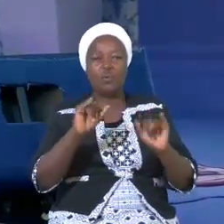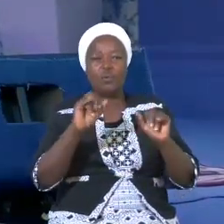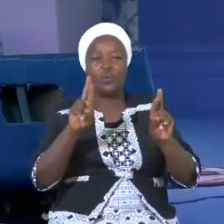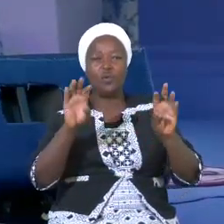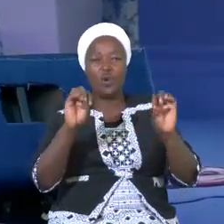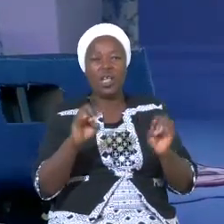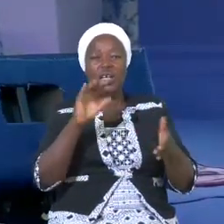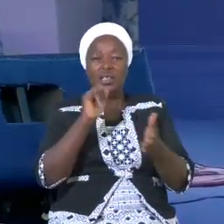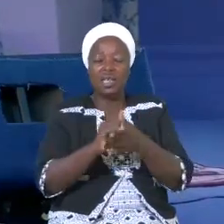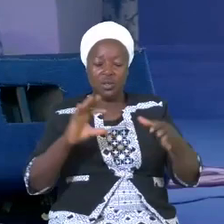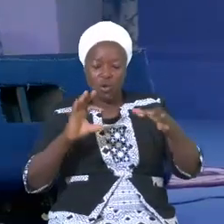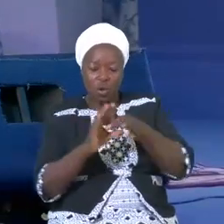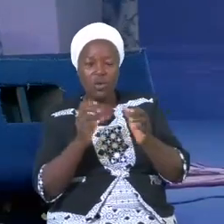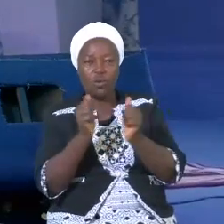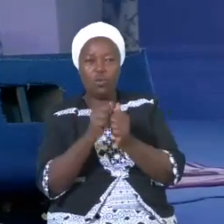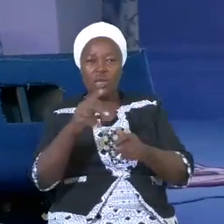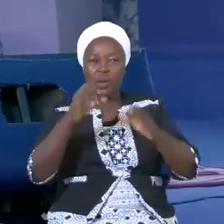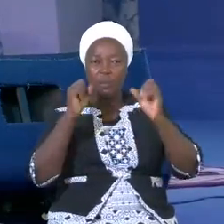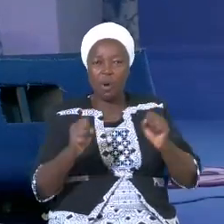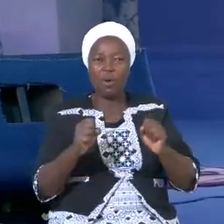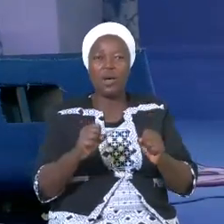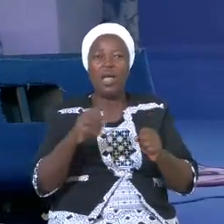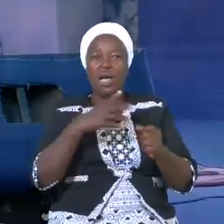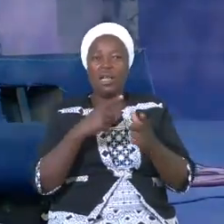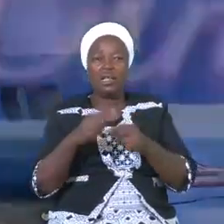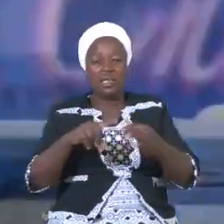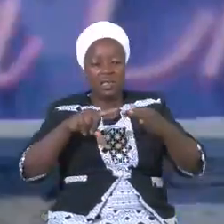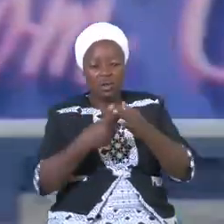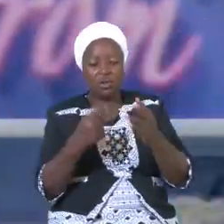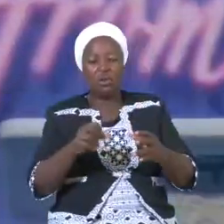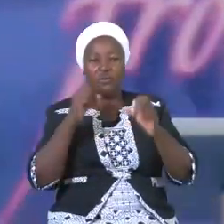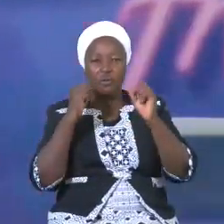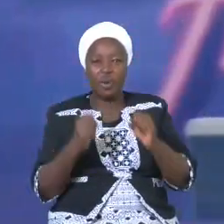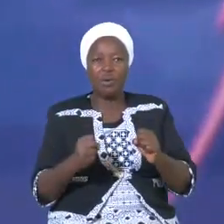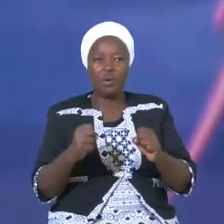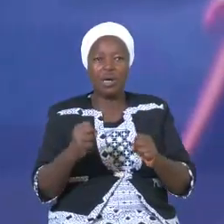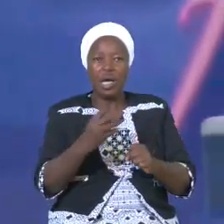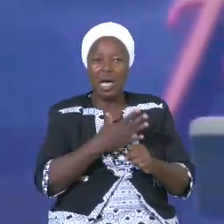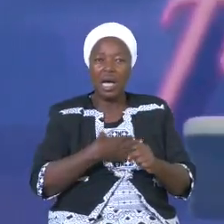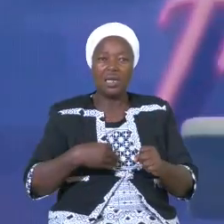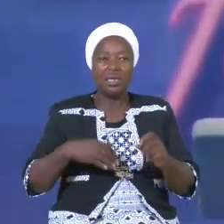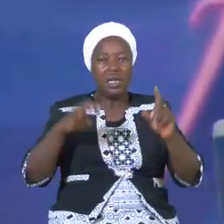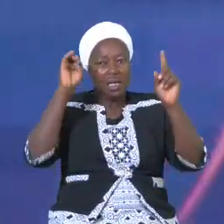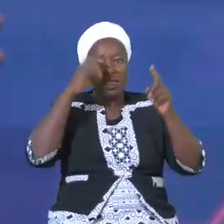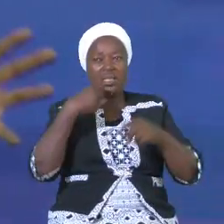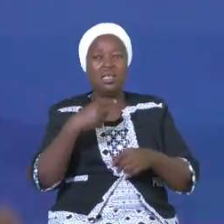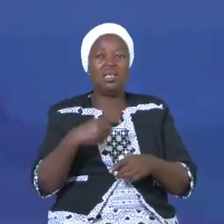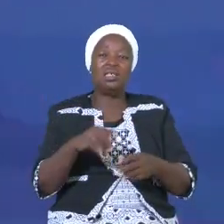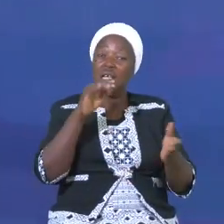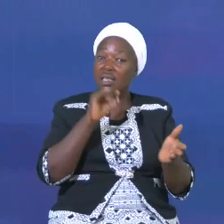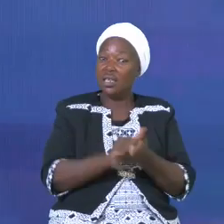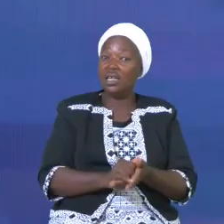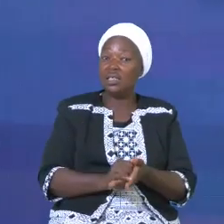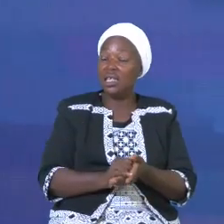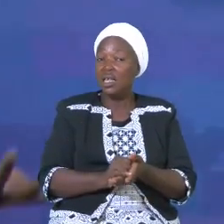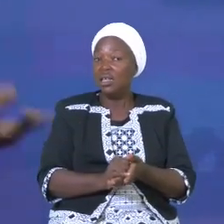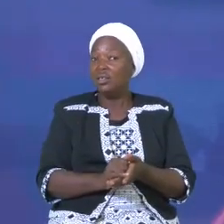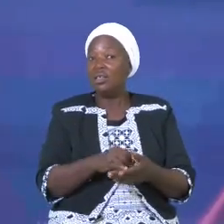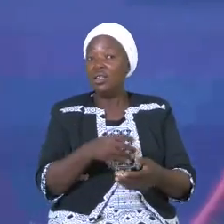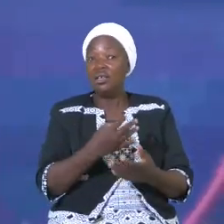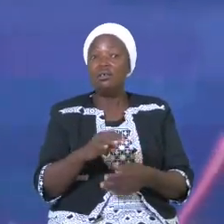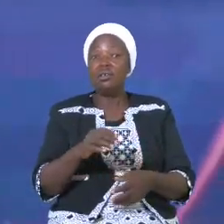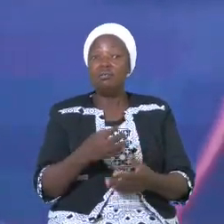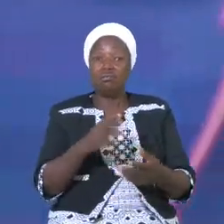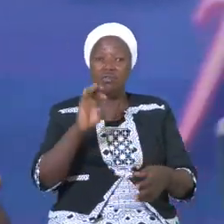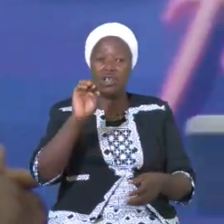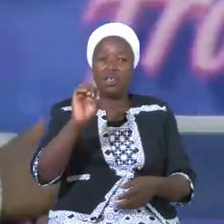original power and the source of power and it says that even our faith that is how